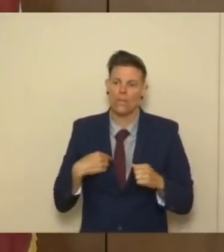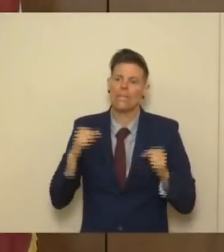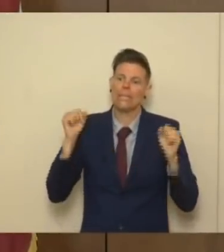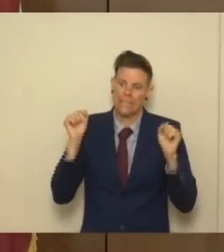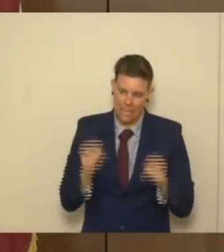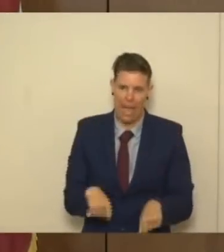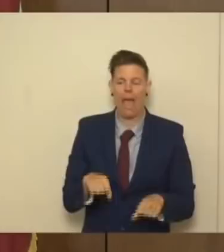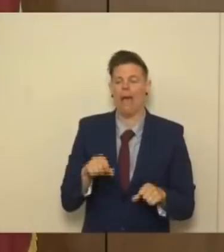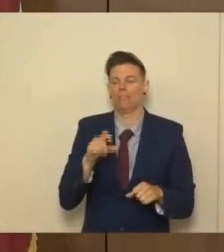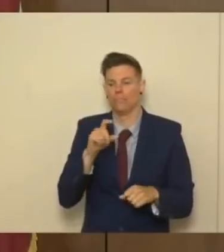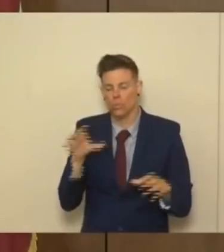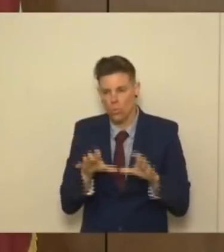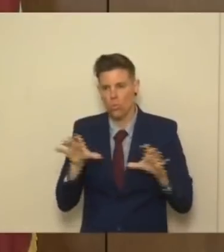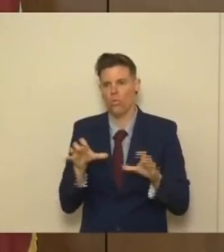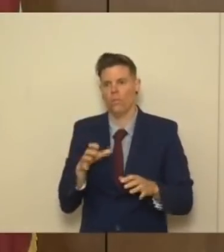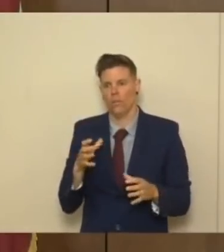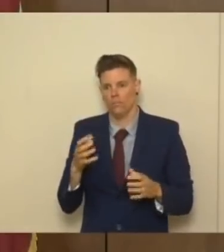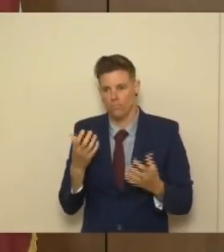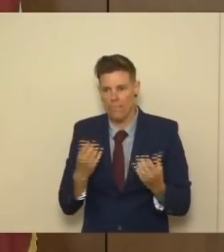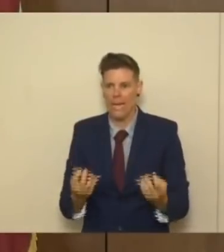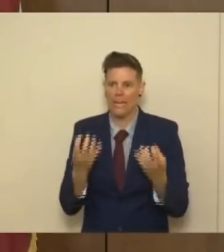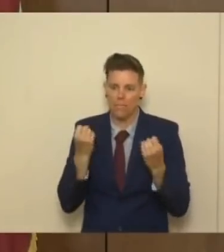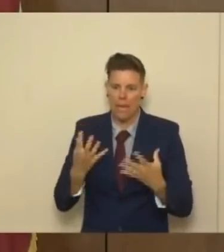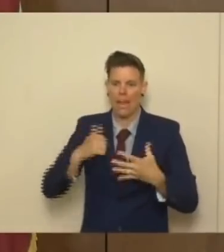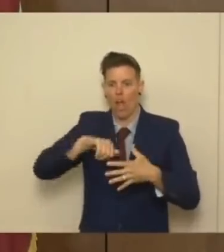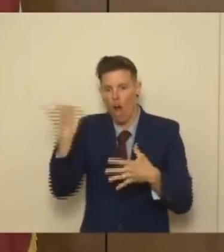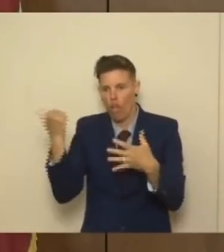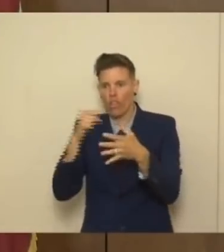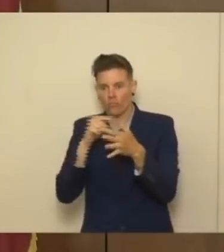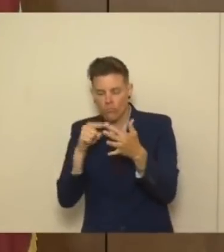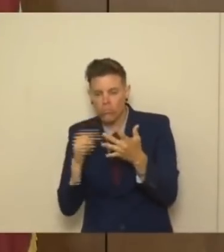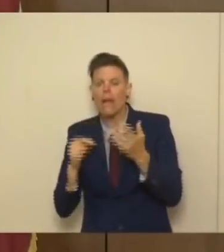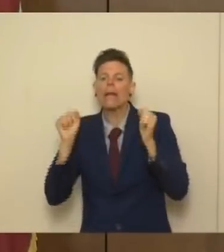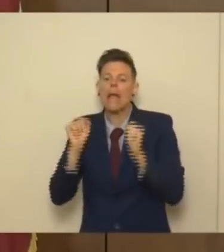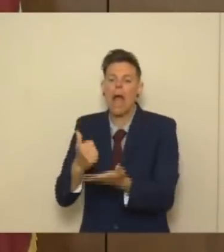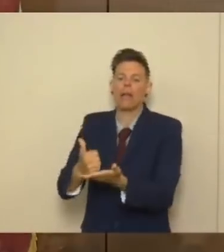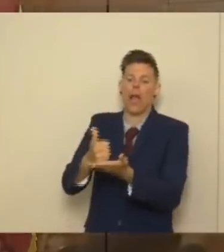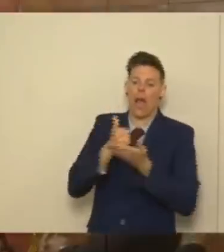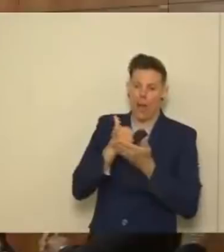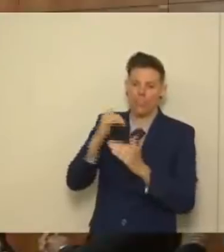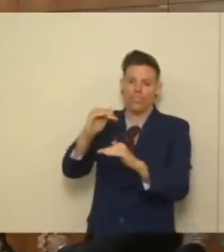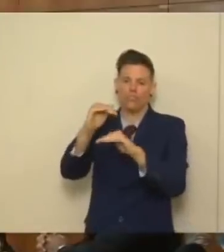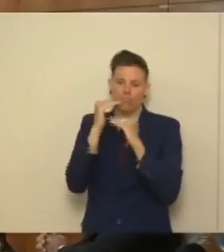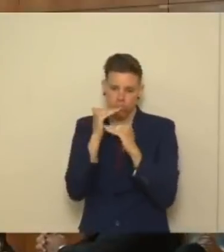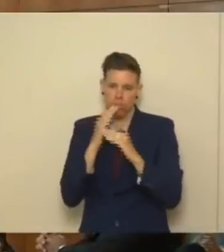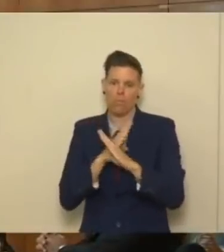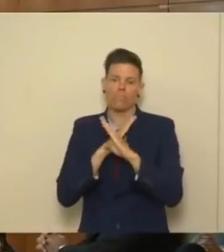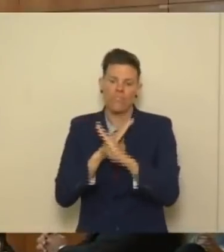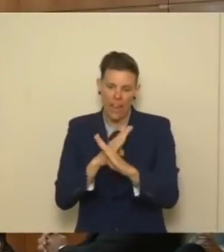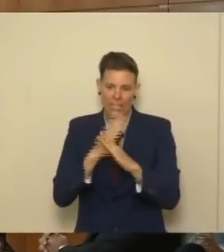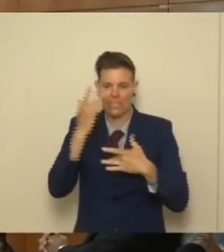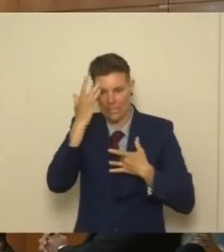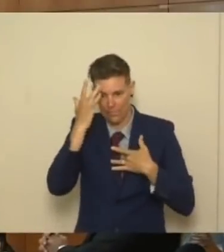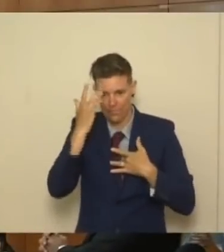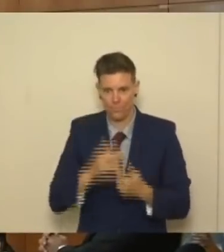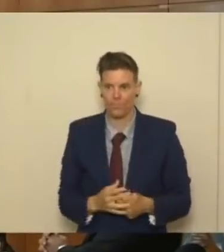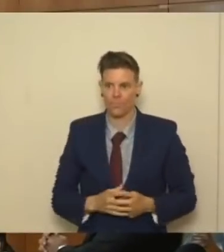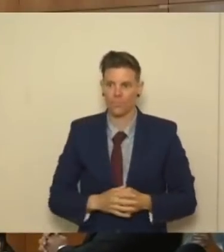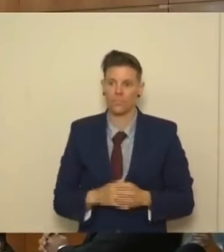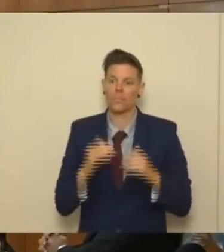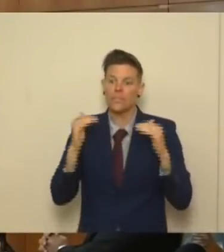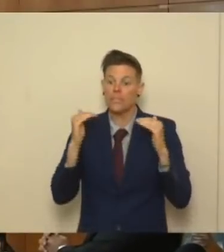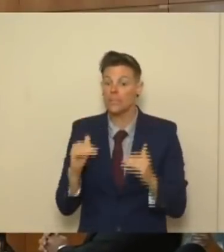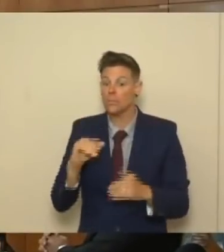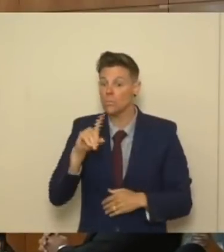to mitigate and prevent it, and so we should. Next question. Thank you, Governor. Real quick, just to